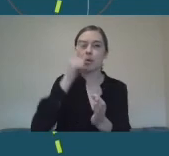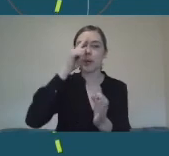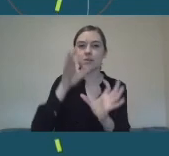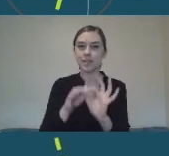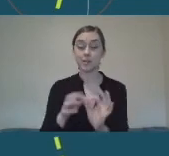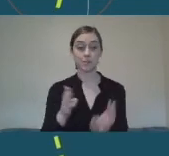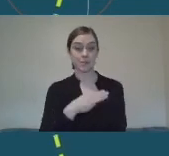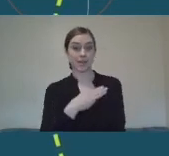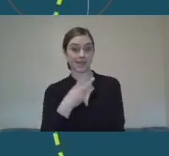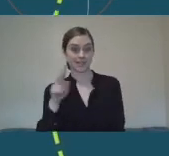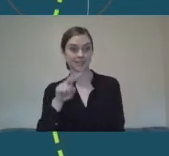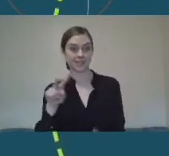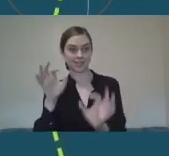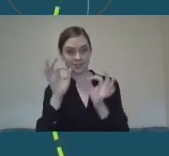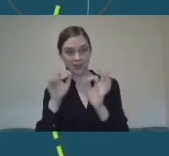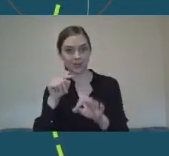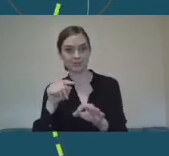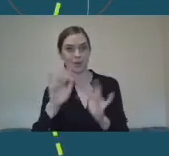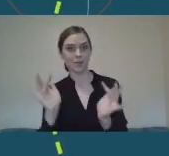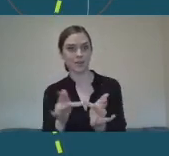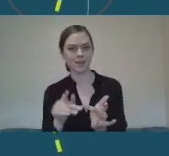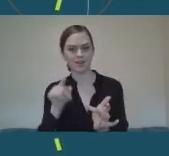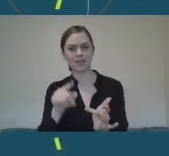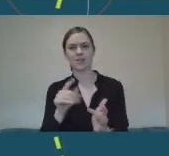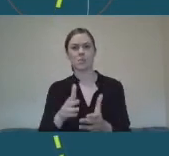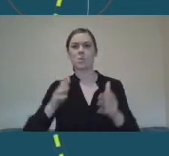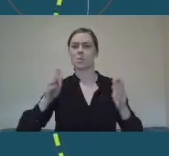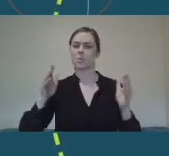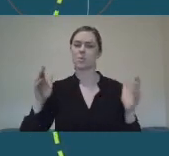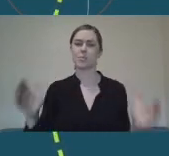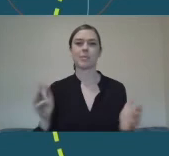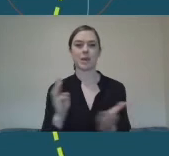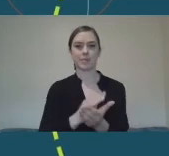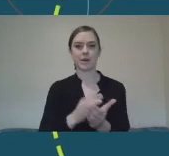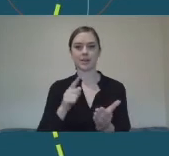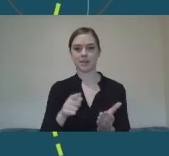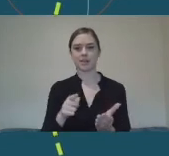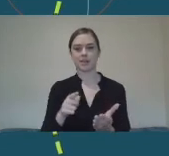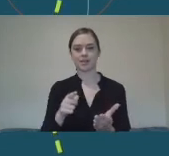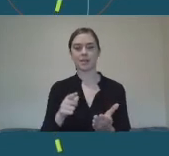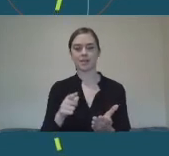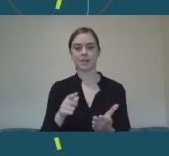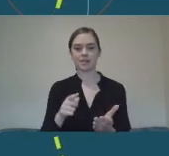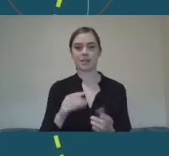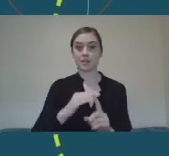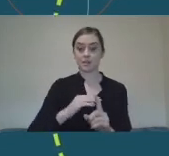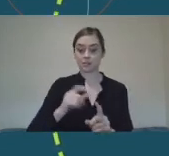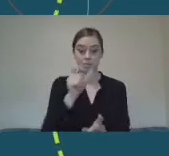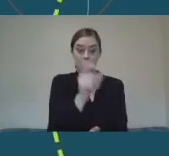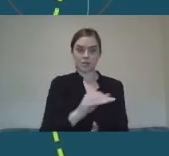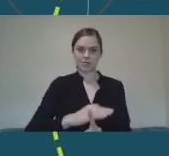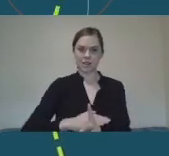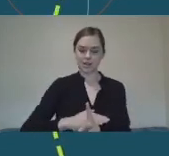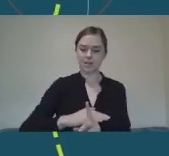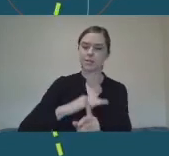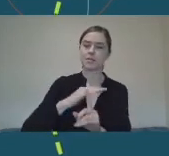website. But we find this to be a major part of Mentor, that the individual actually increases their awareness of the